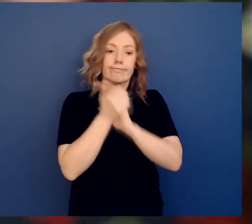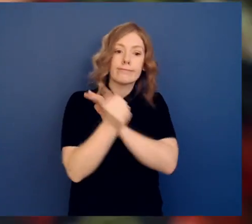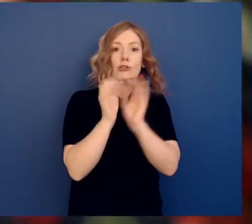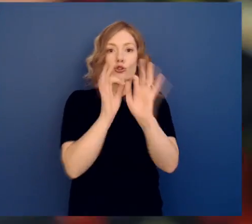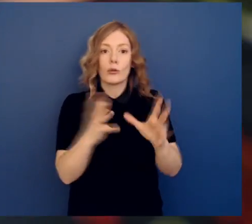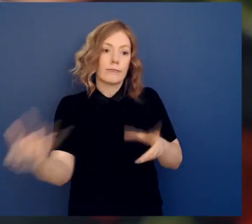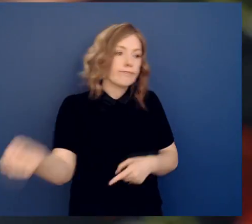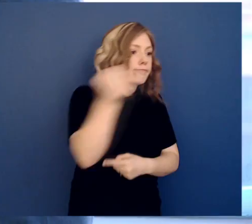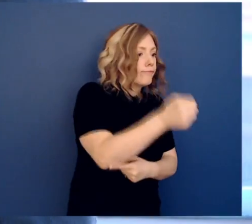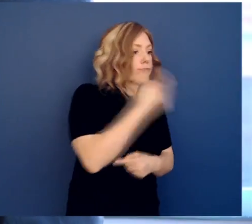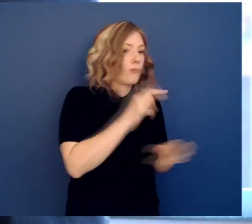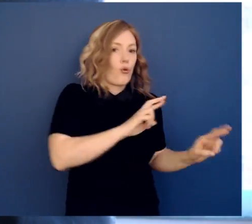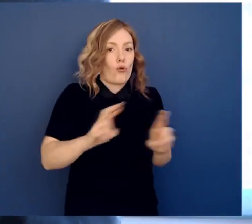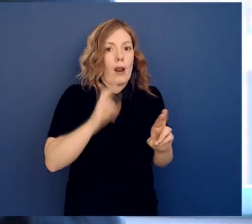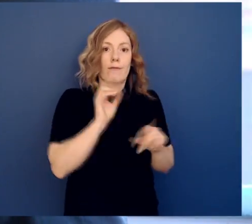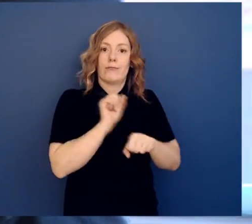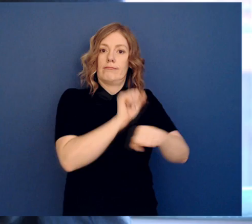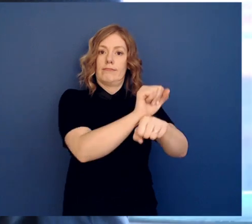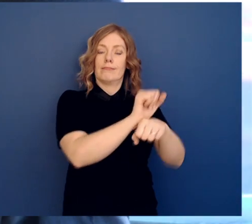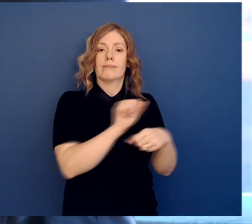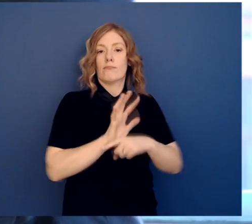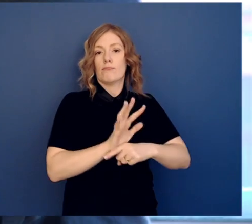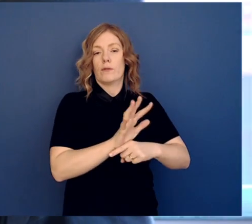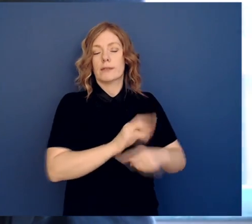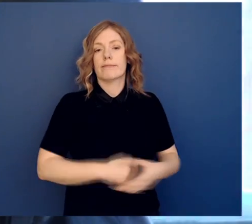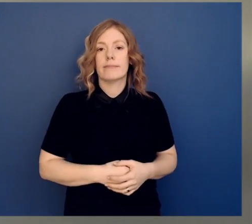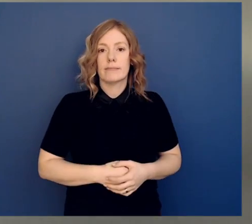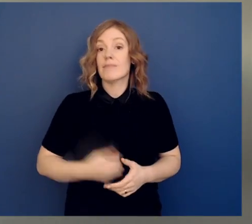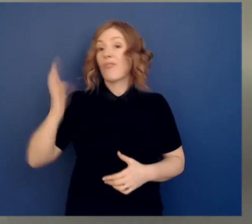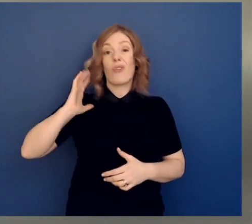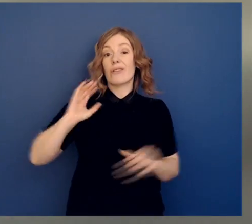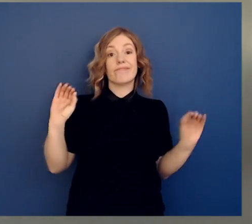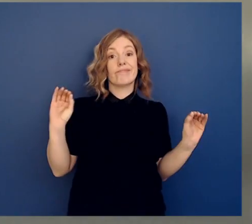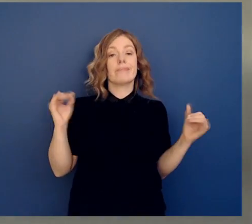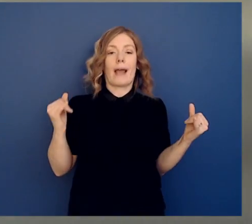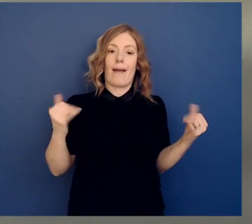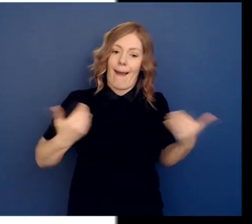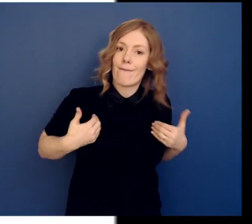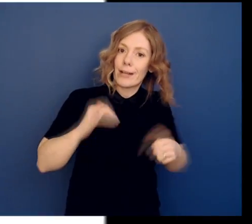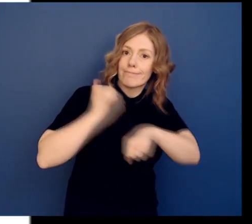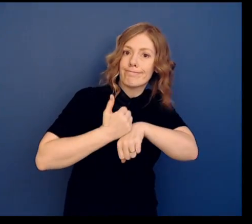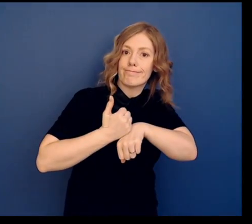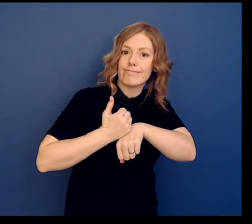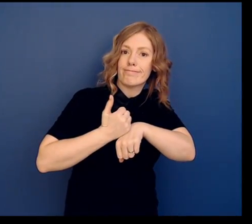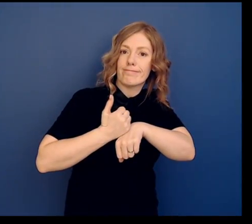that we now have a capacity as a result of this training for the film industry that we did not have before.